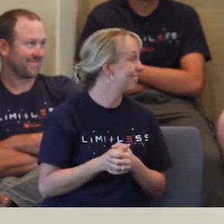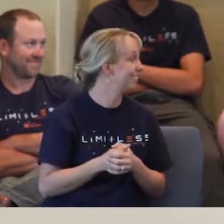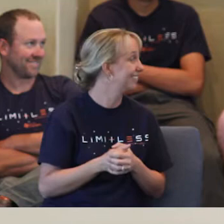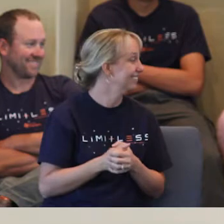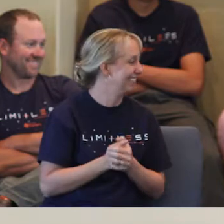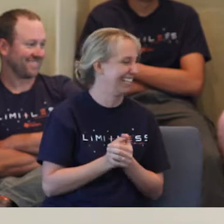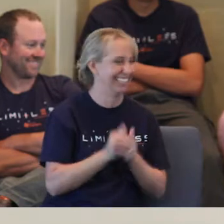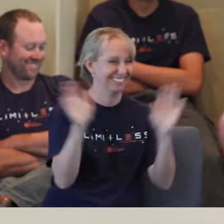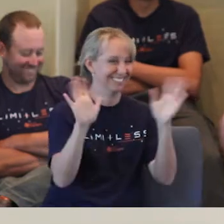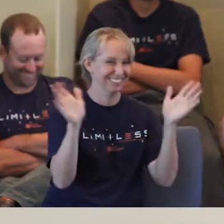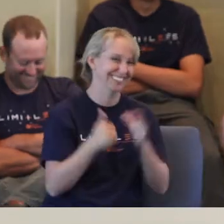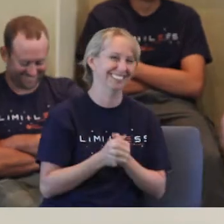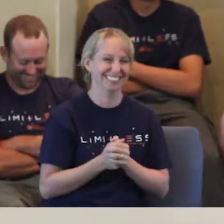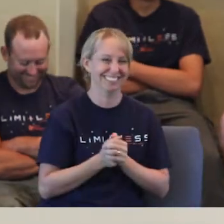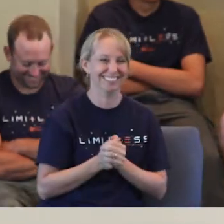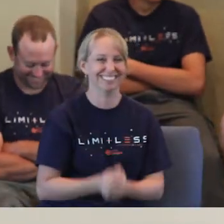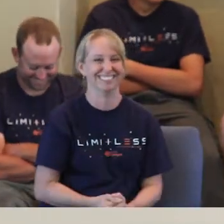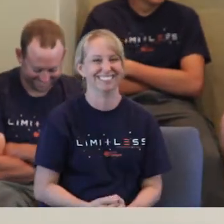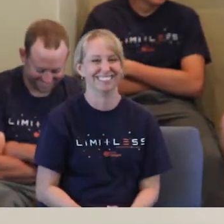we just helped her.